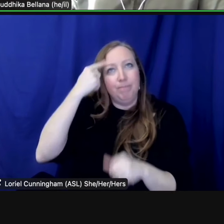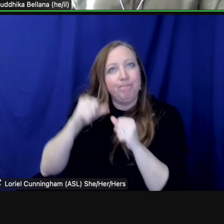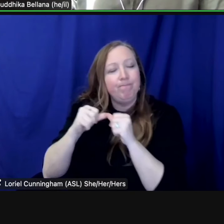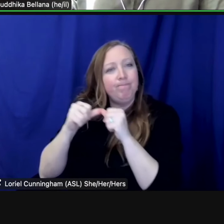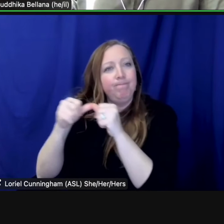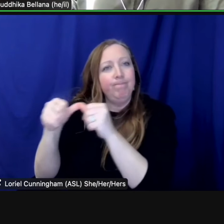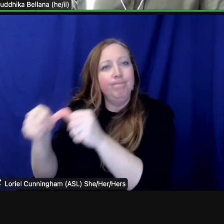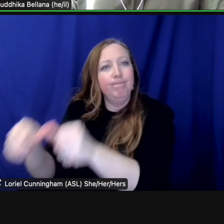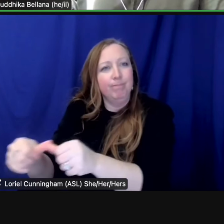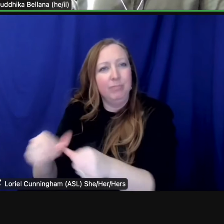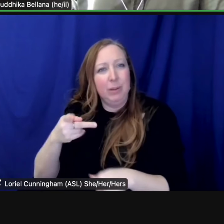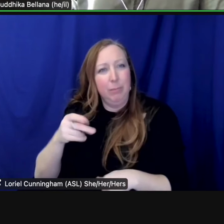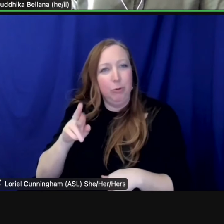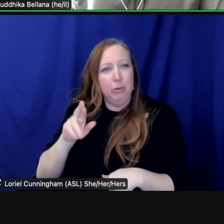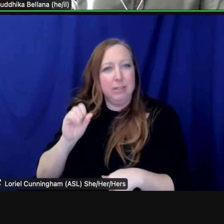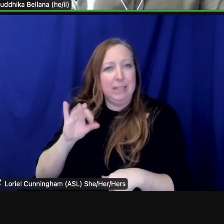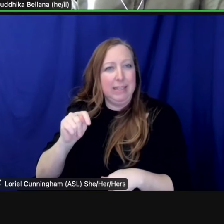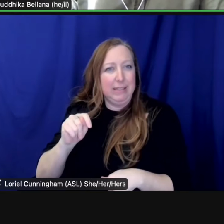your spontaneous thoughts.